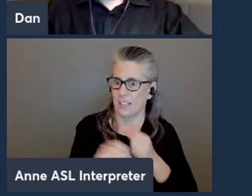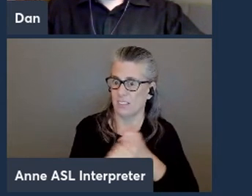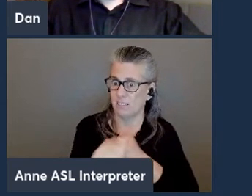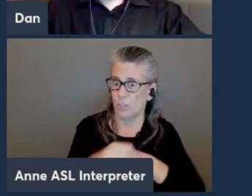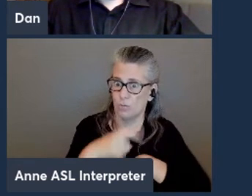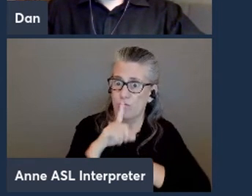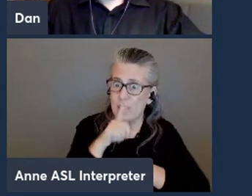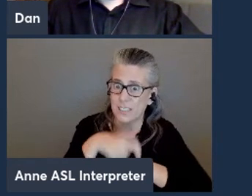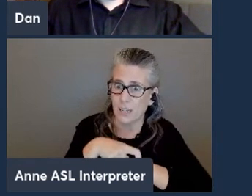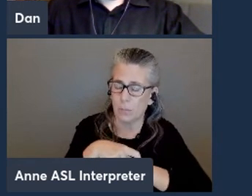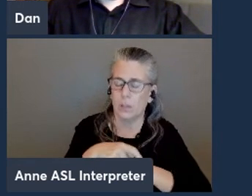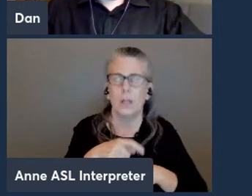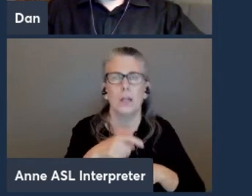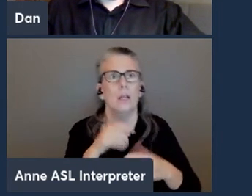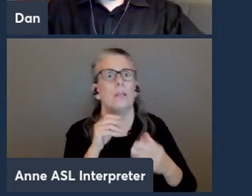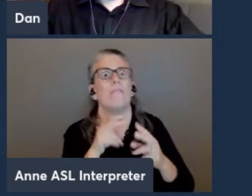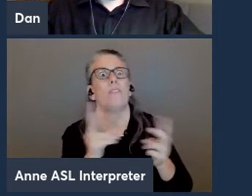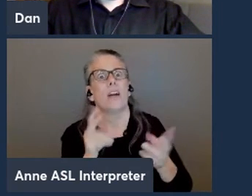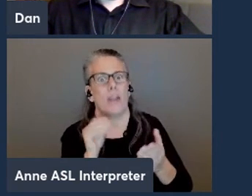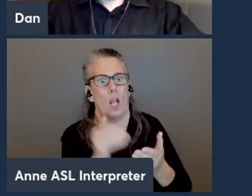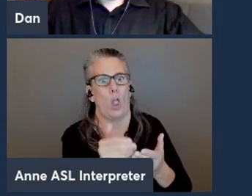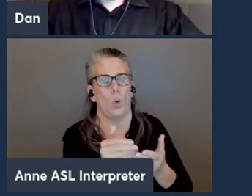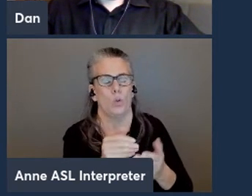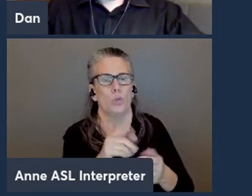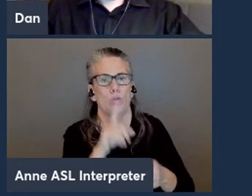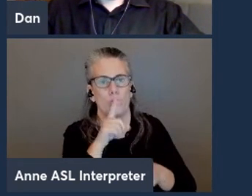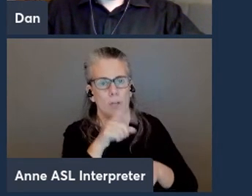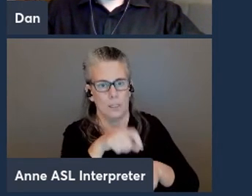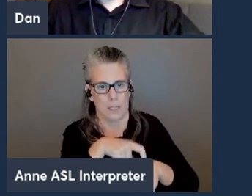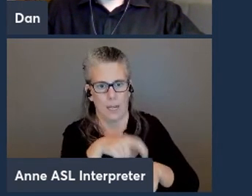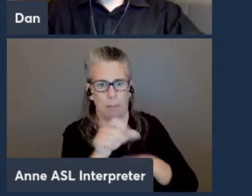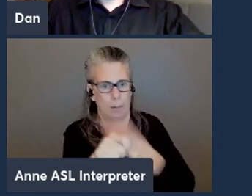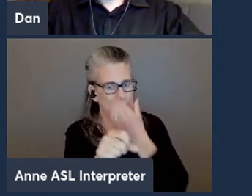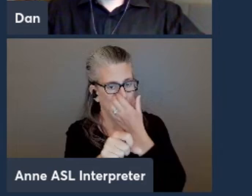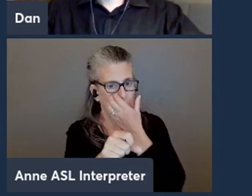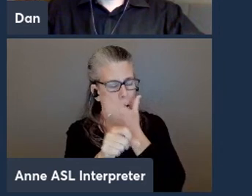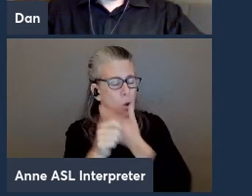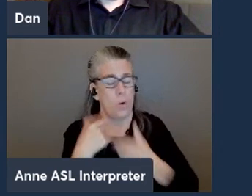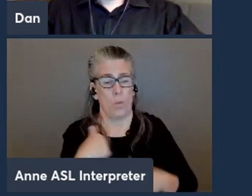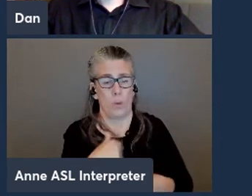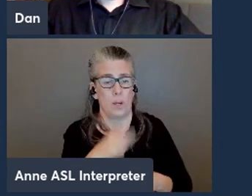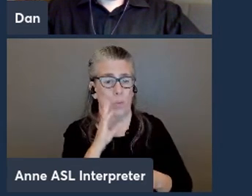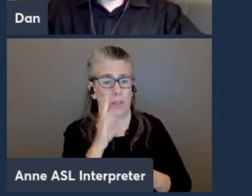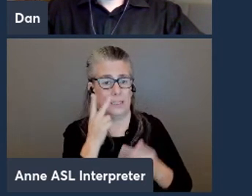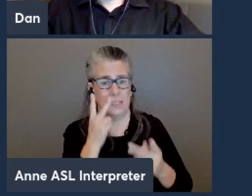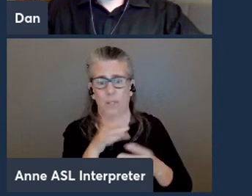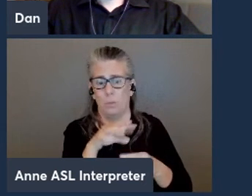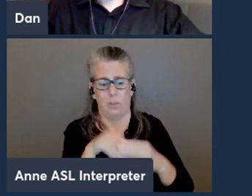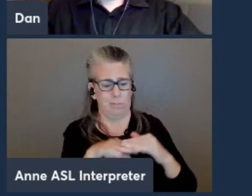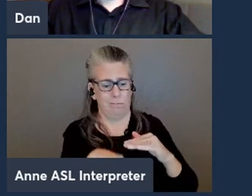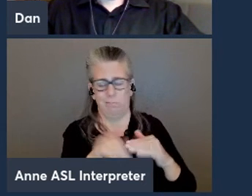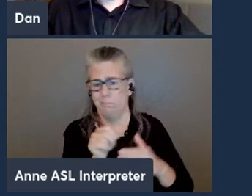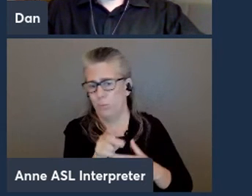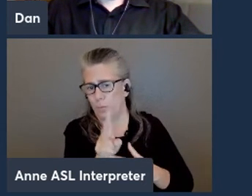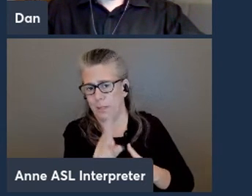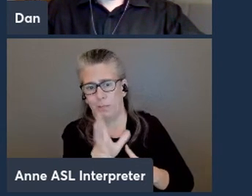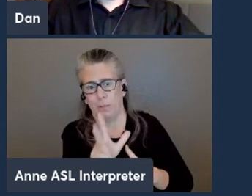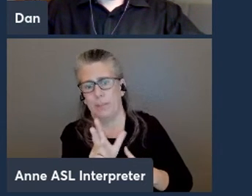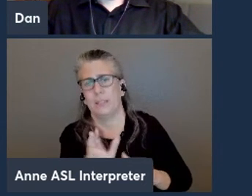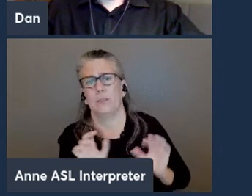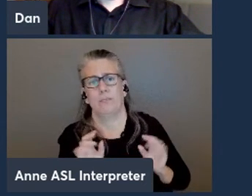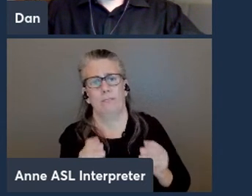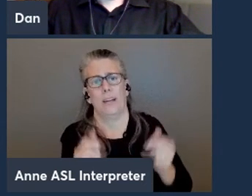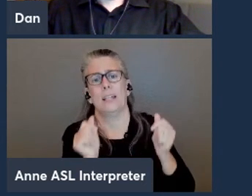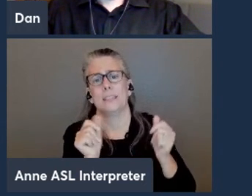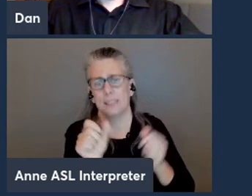close to real time. It's near real time. We see within minutes the first time you instrument. It's excellent. And we have a